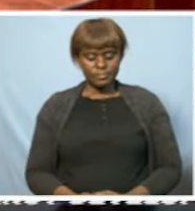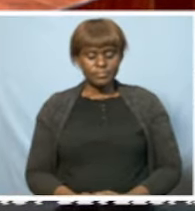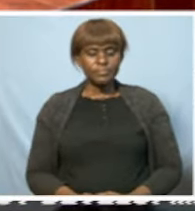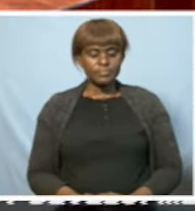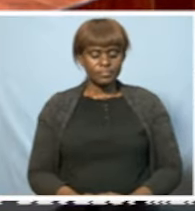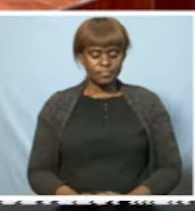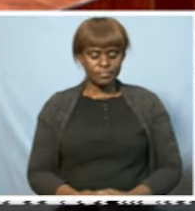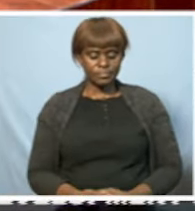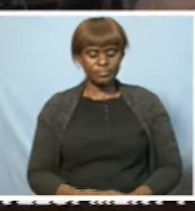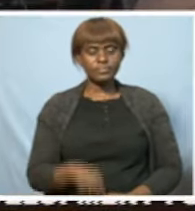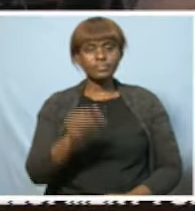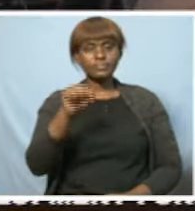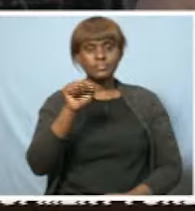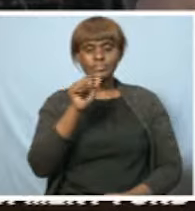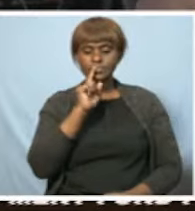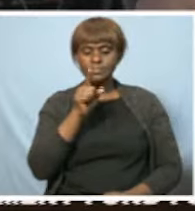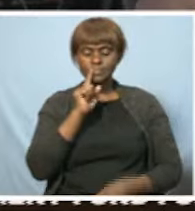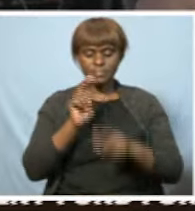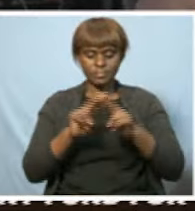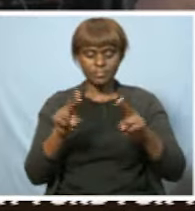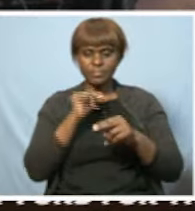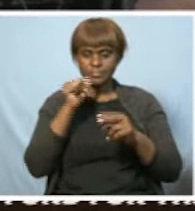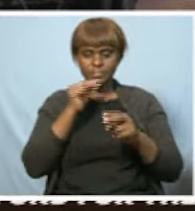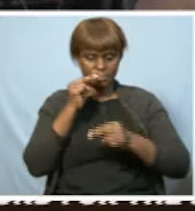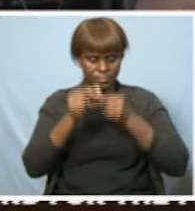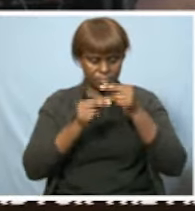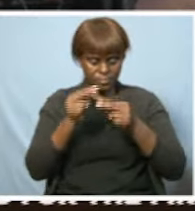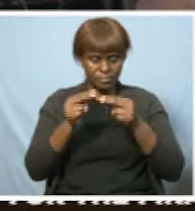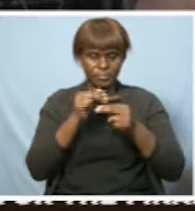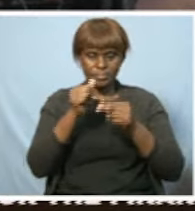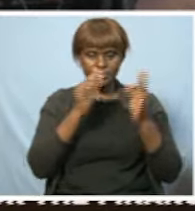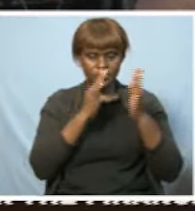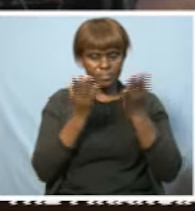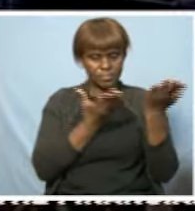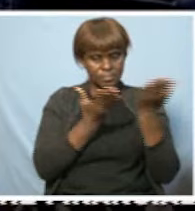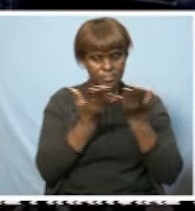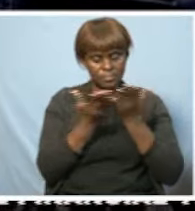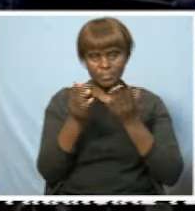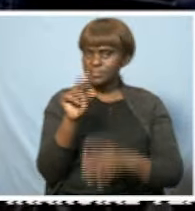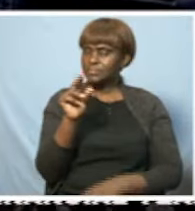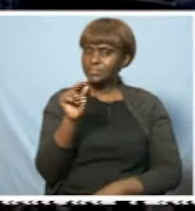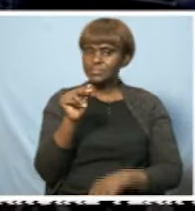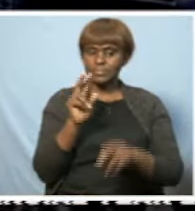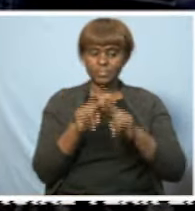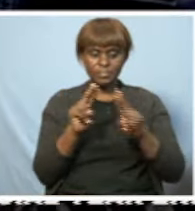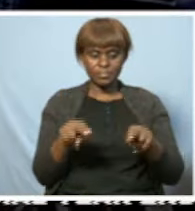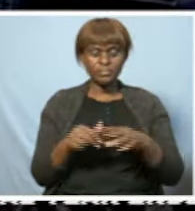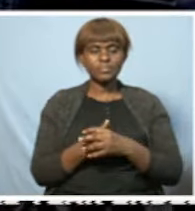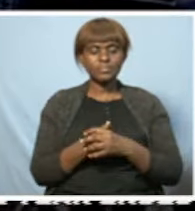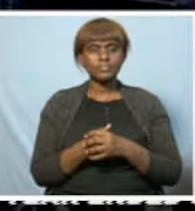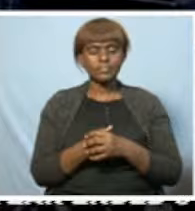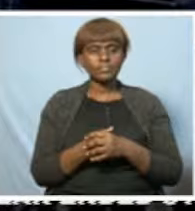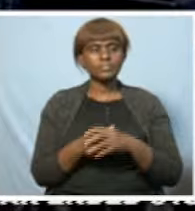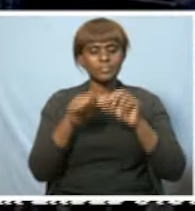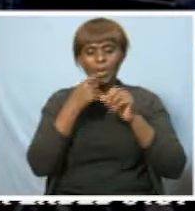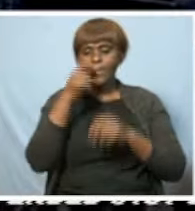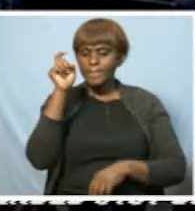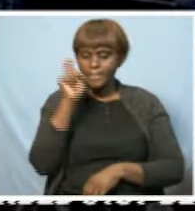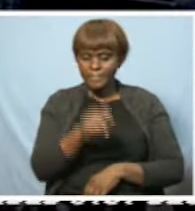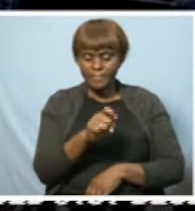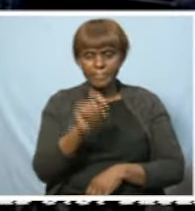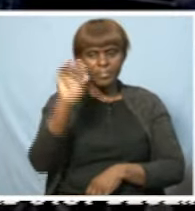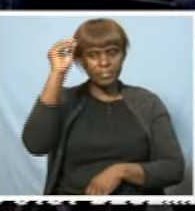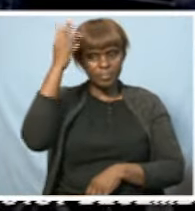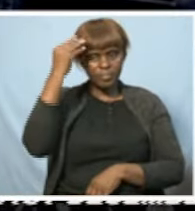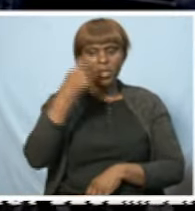Yes, Chair, but when we are saying that, Chair, it doesn't mean it is not supposed to service that. No. Chair, it's a must. An ambulance